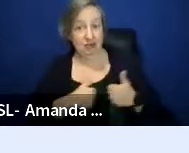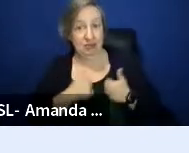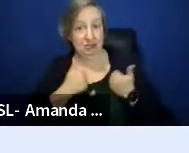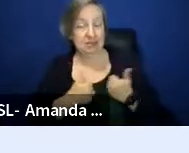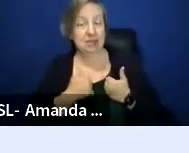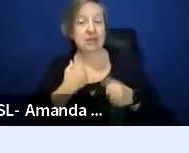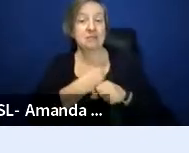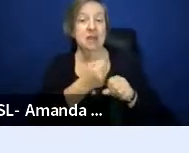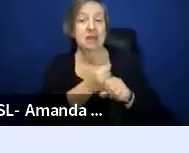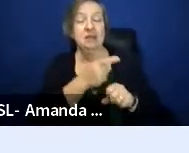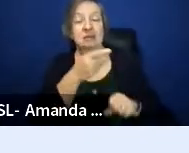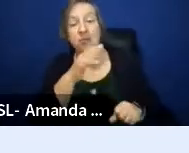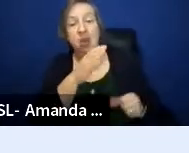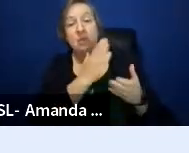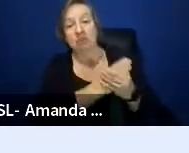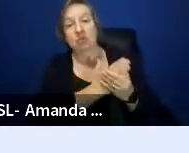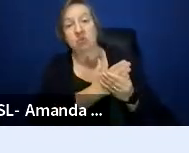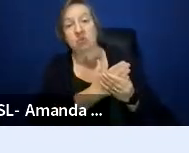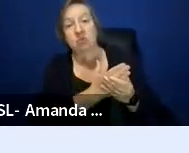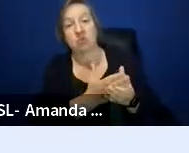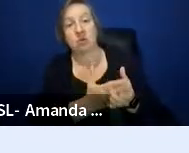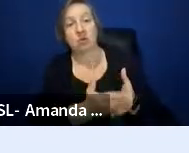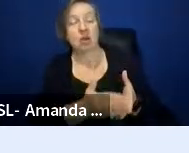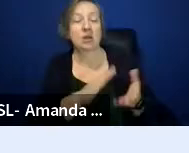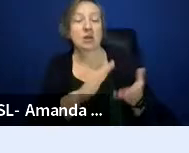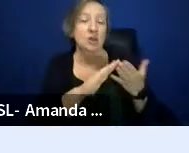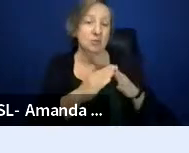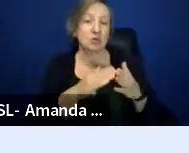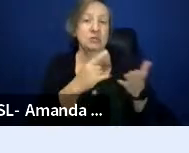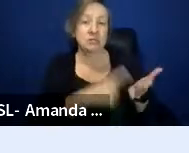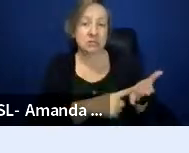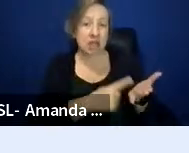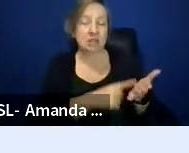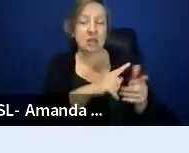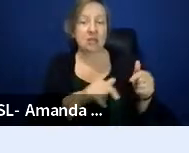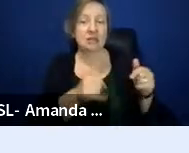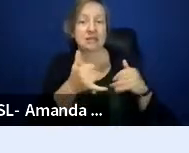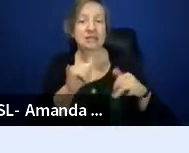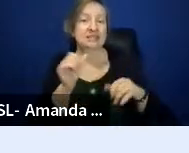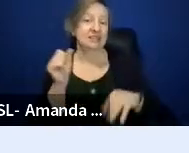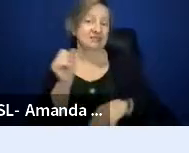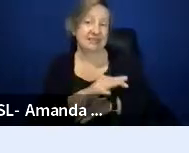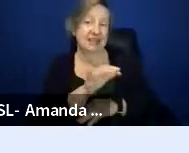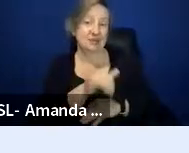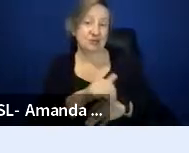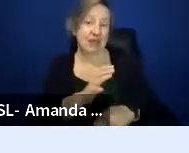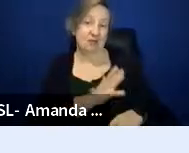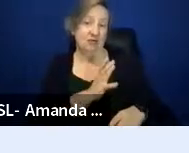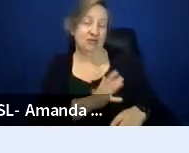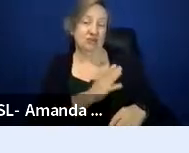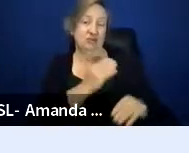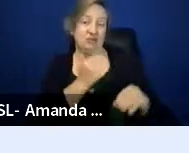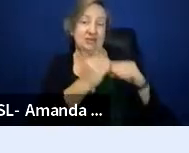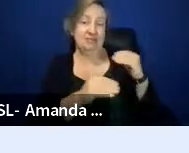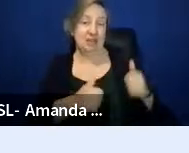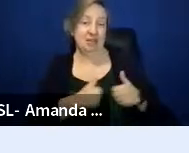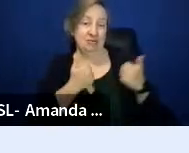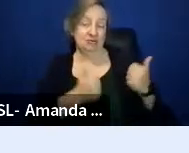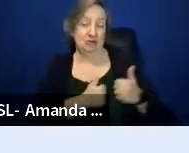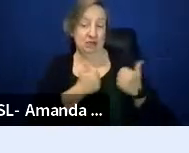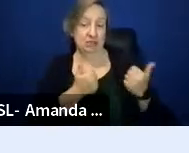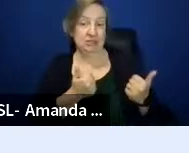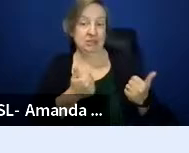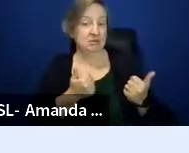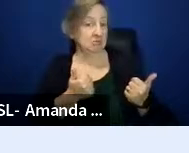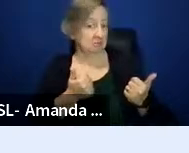creating a public archive to encourage community dialogue, but it's still sending to that official email address. And I just wanted to